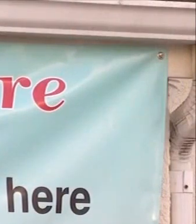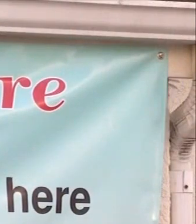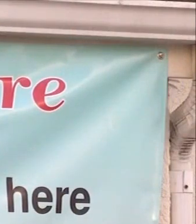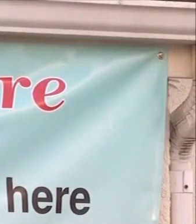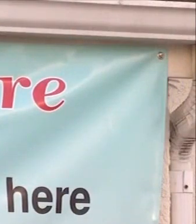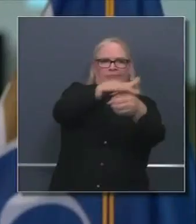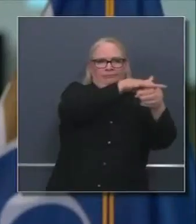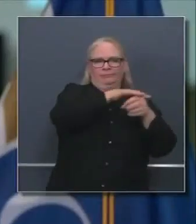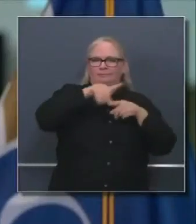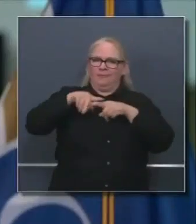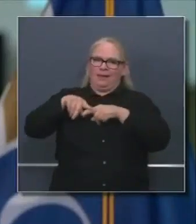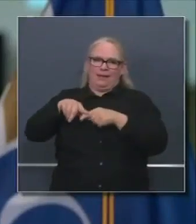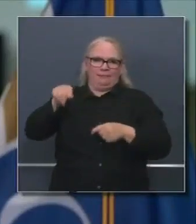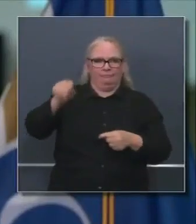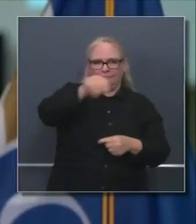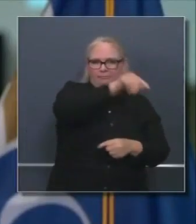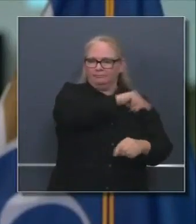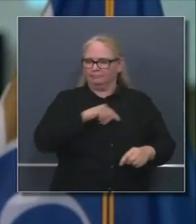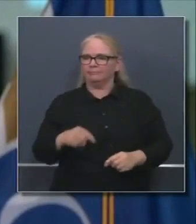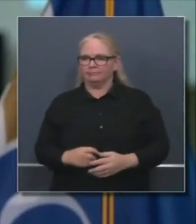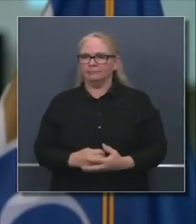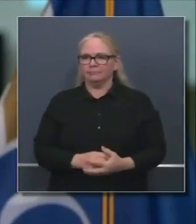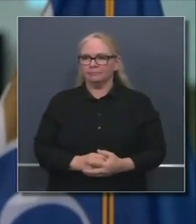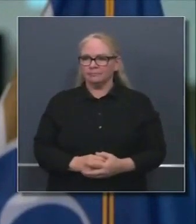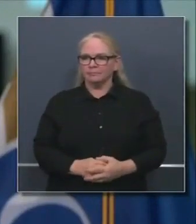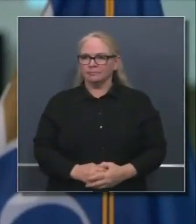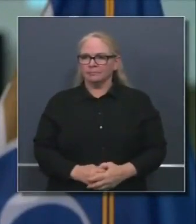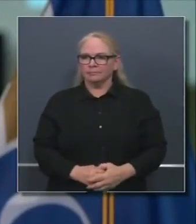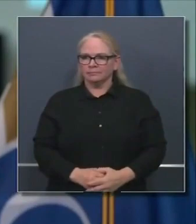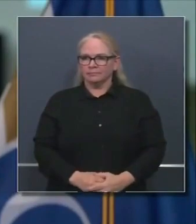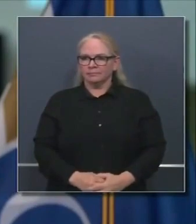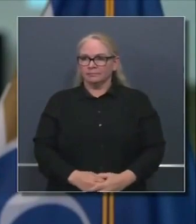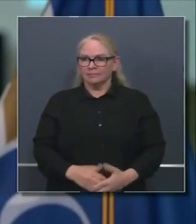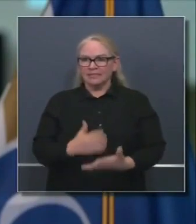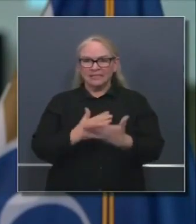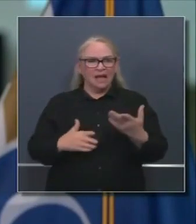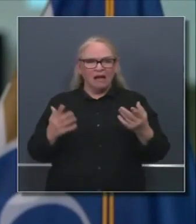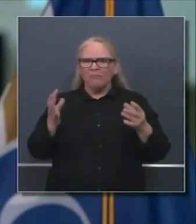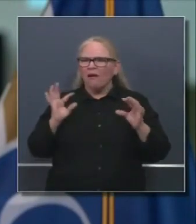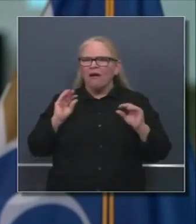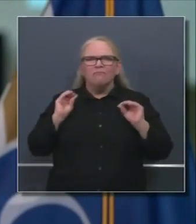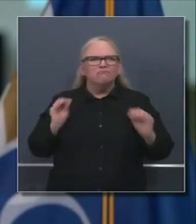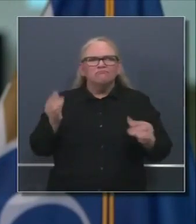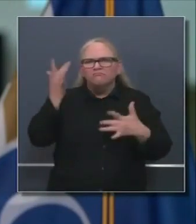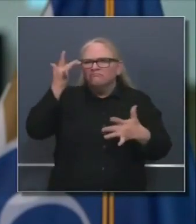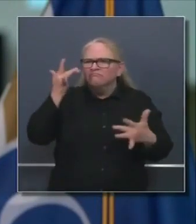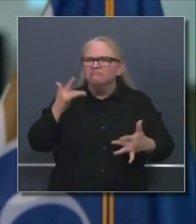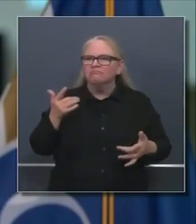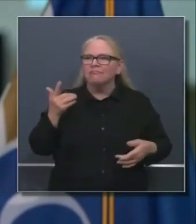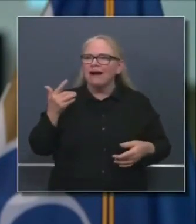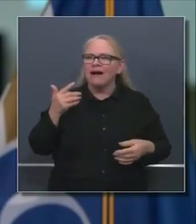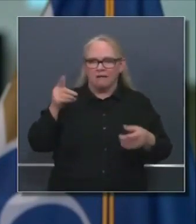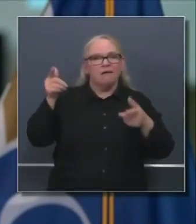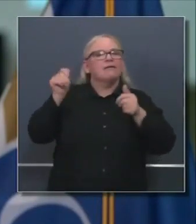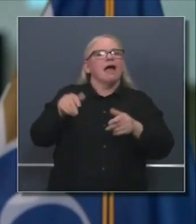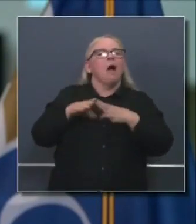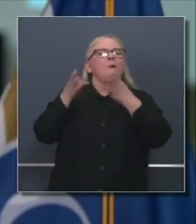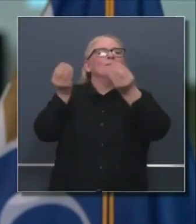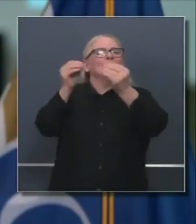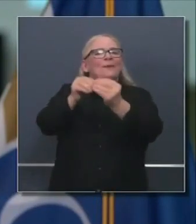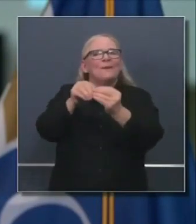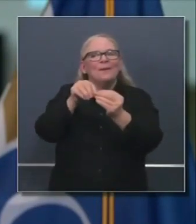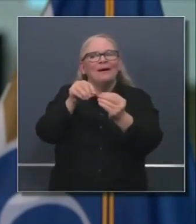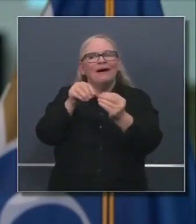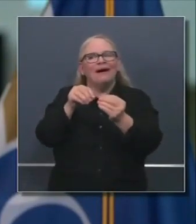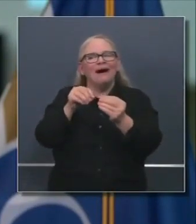other side of this to loosen up and move deeper into phase two more quickly should know that this statewide order applies